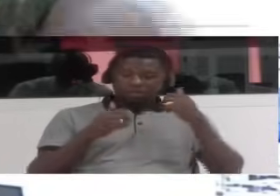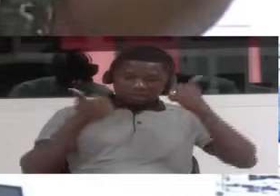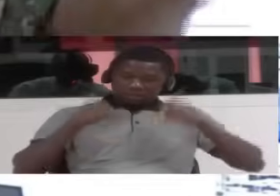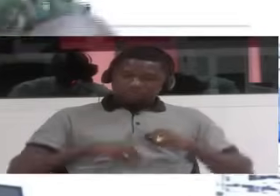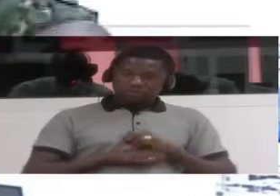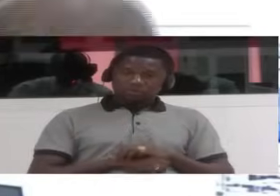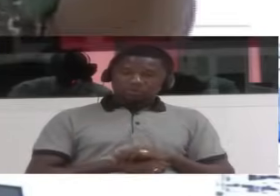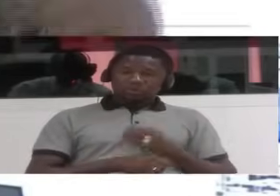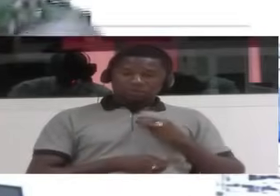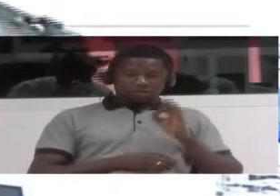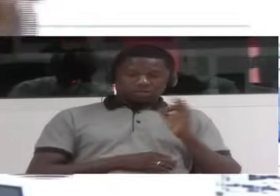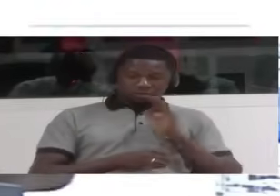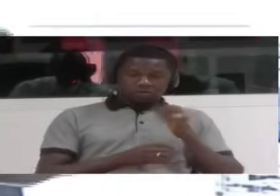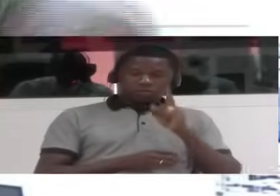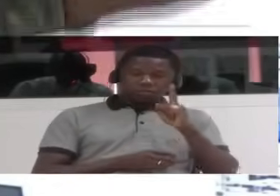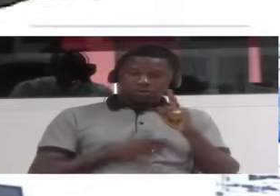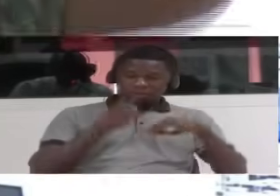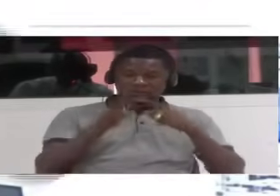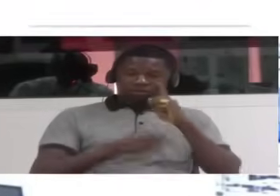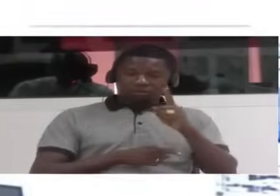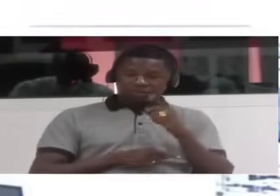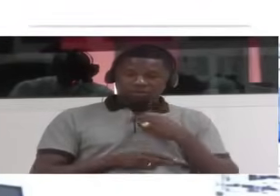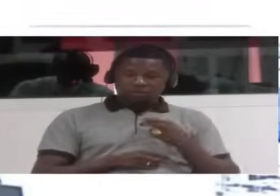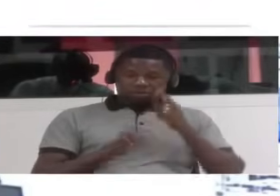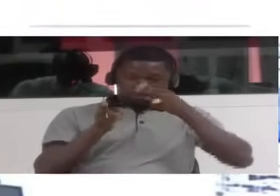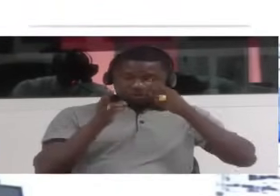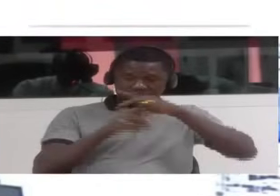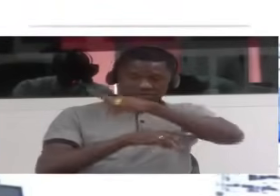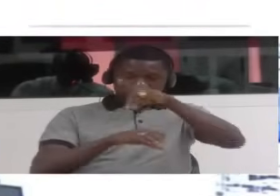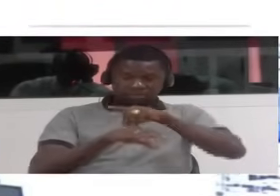We were transporting them one by one to the firing ground.